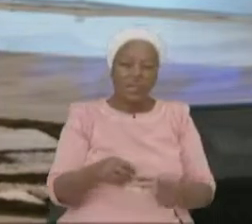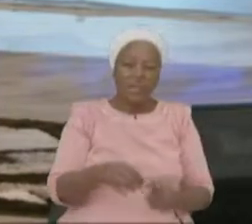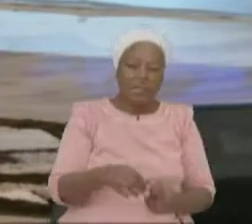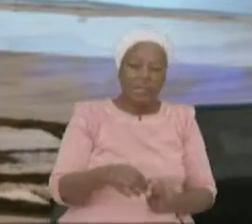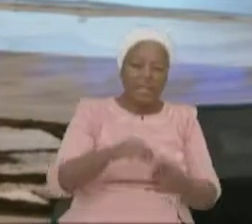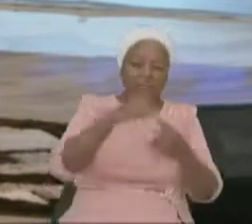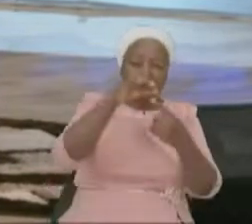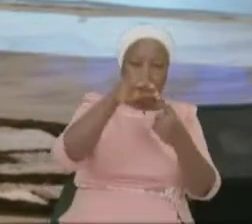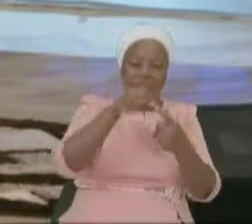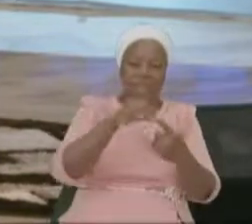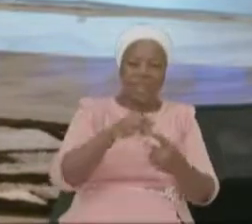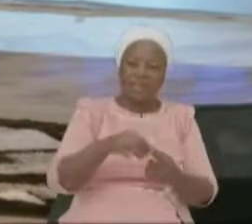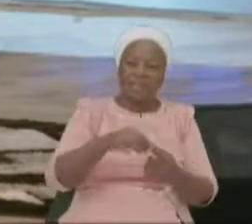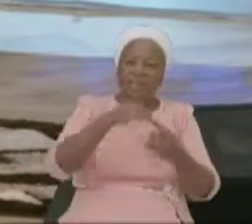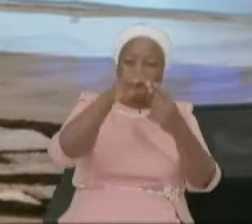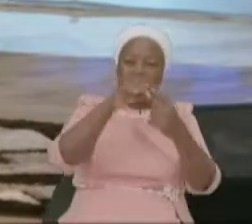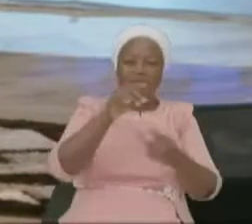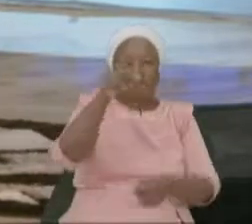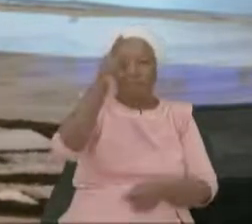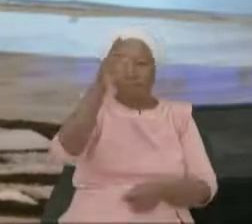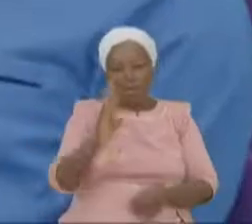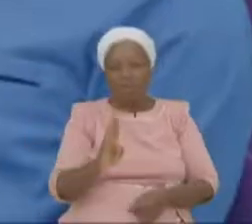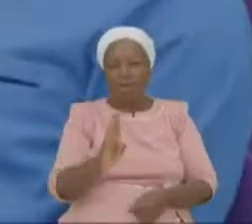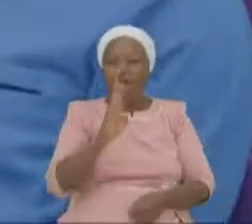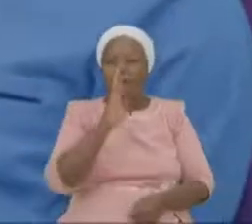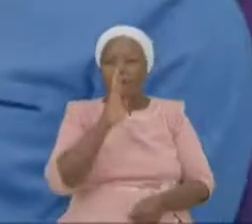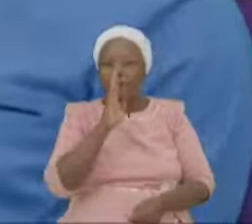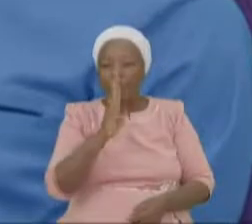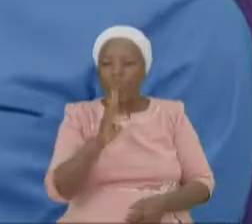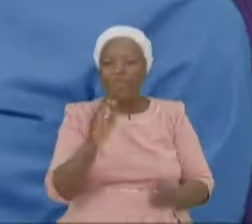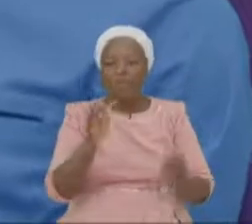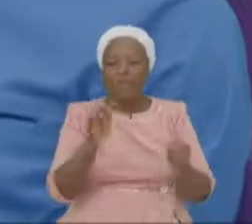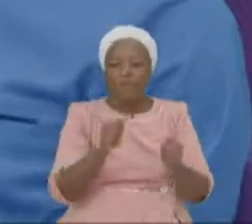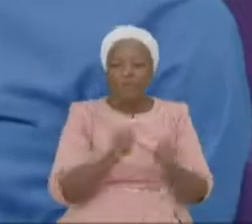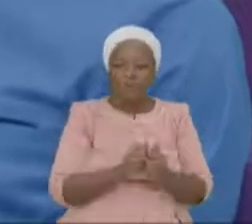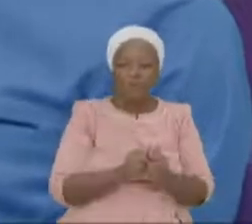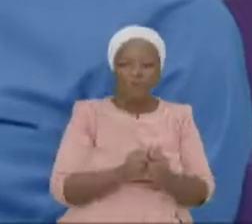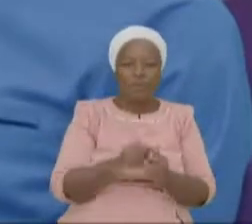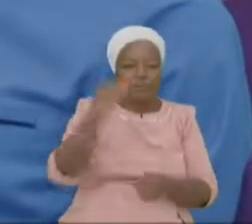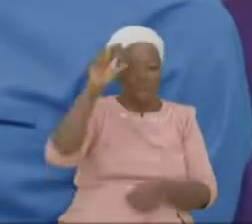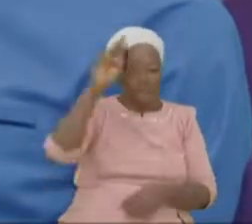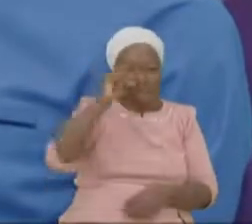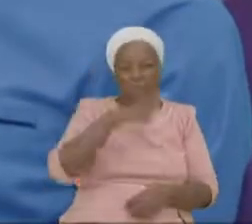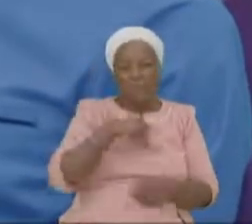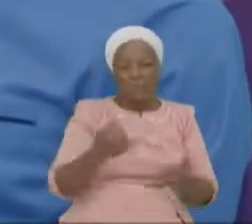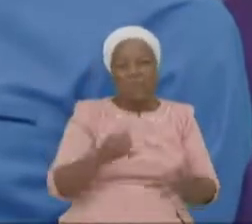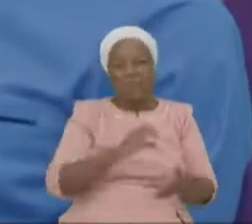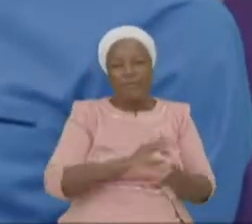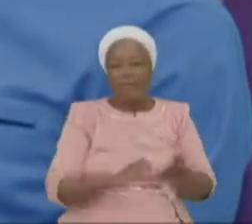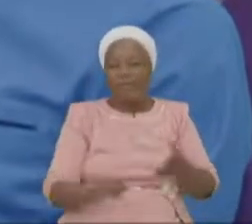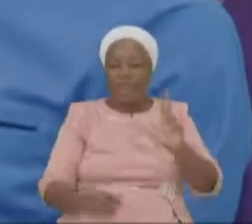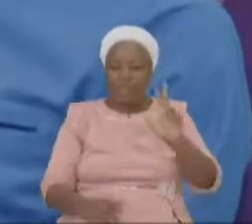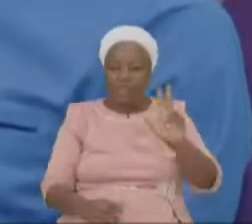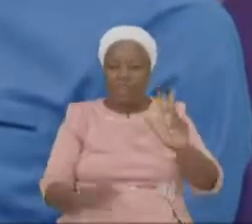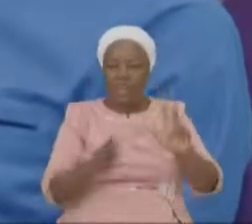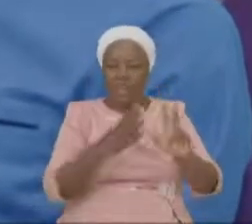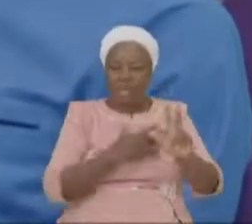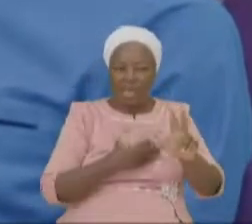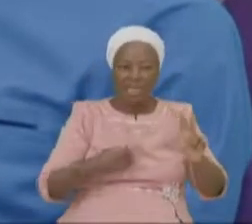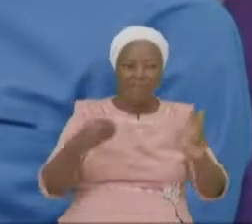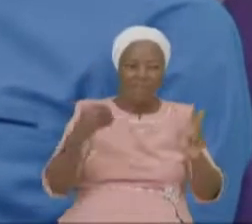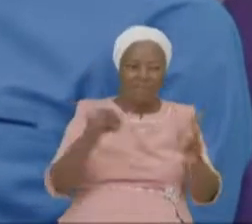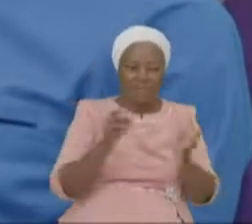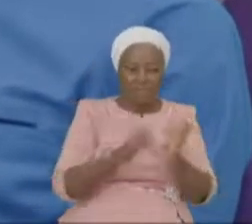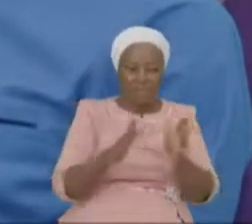except God be with him. And then in verse 3, Jesus answered